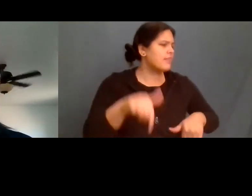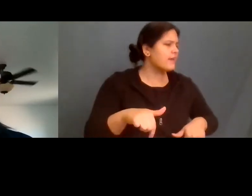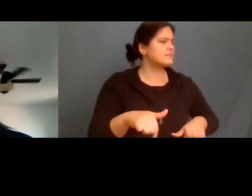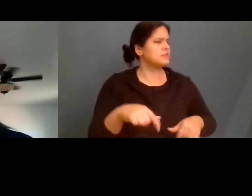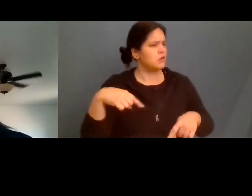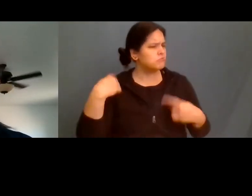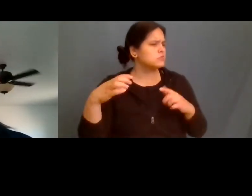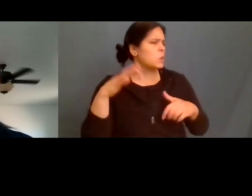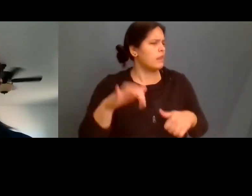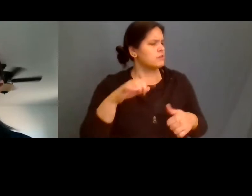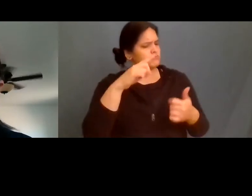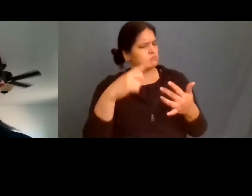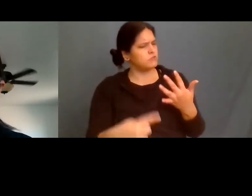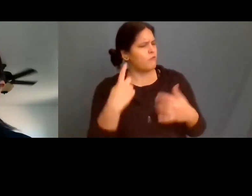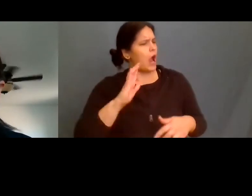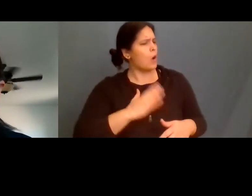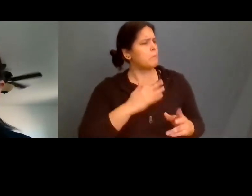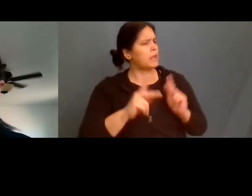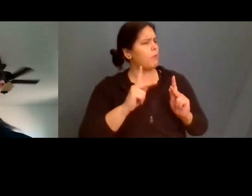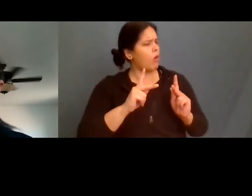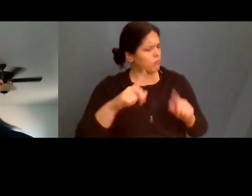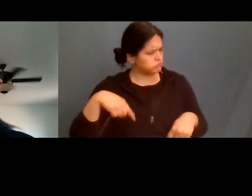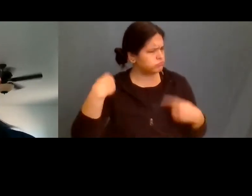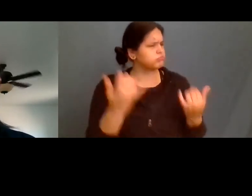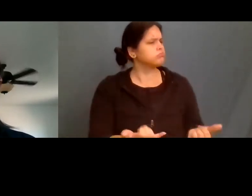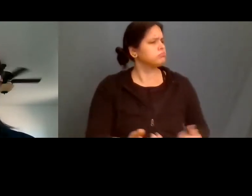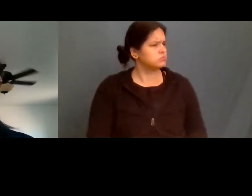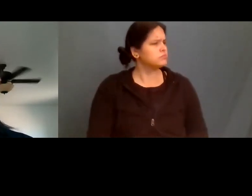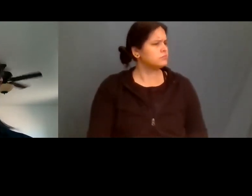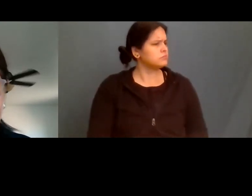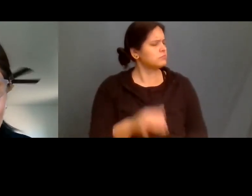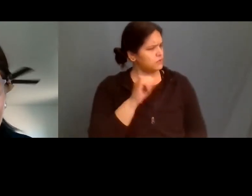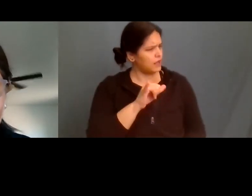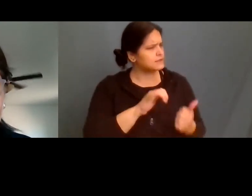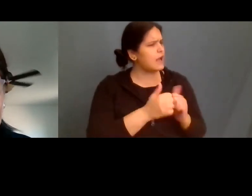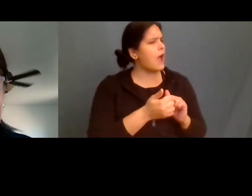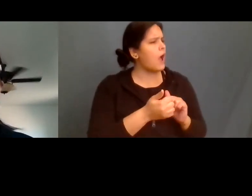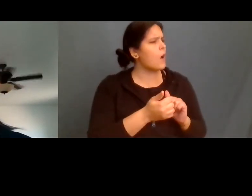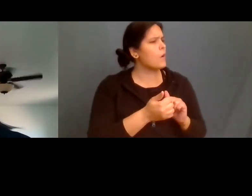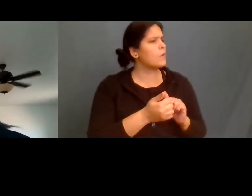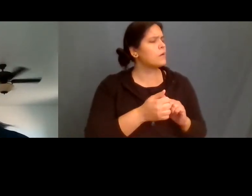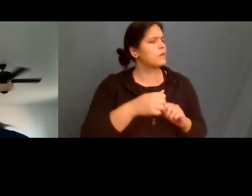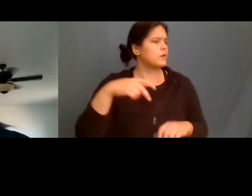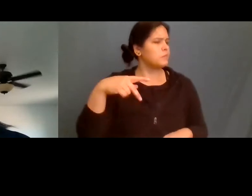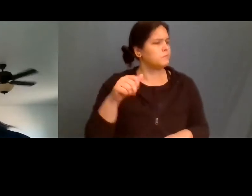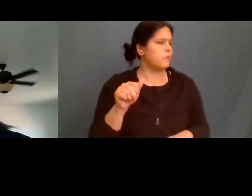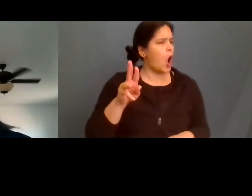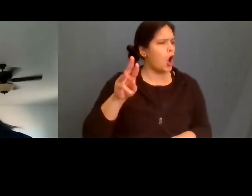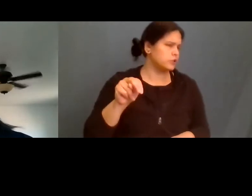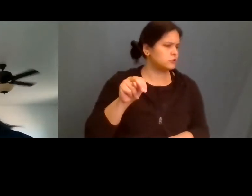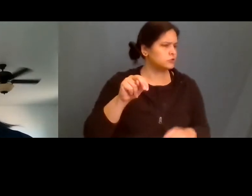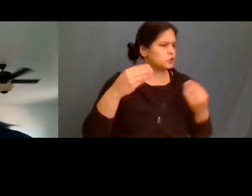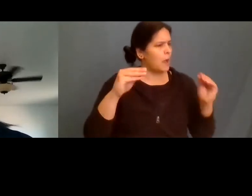our people. And to this day, you know, that's how pawn shops are running. And so